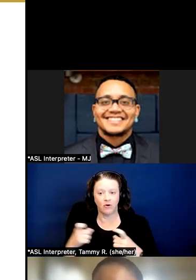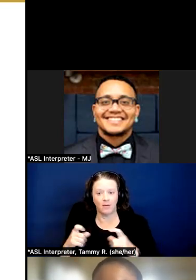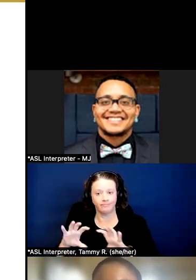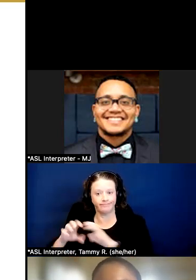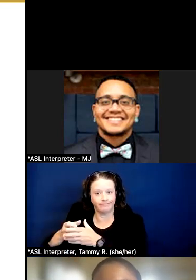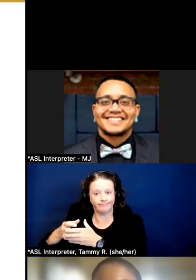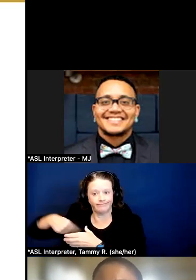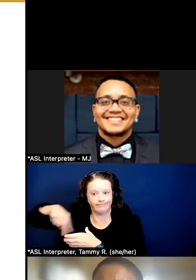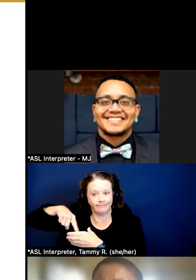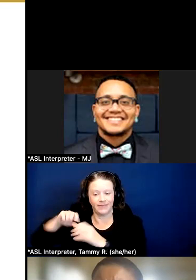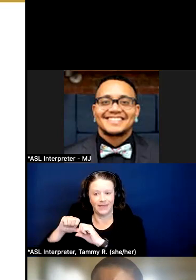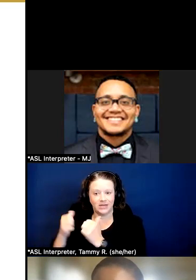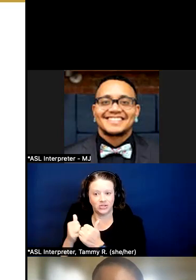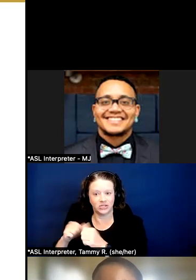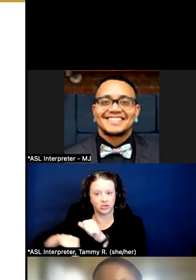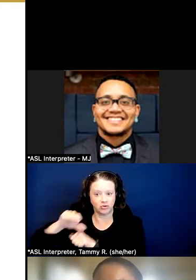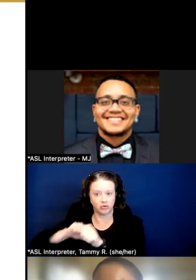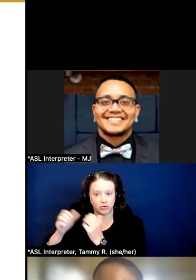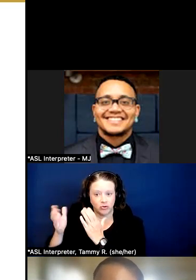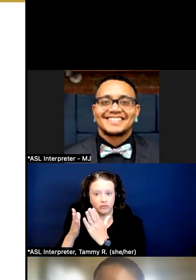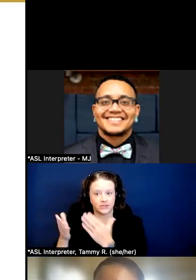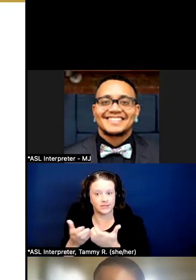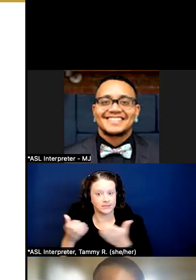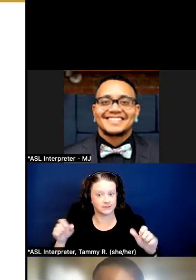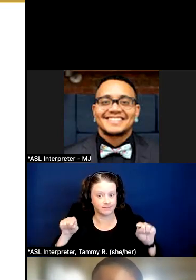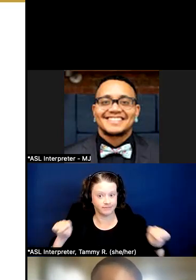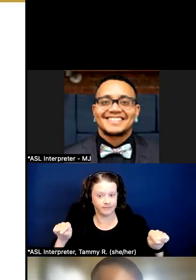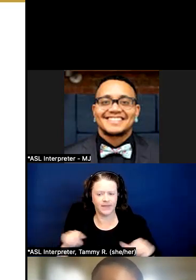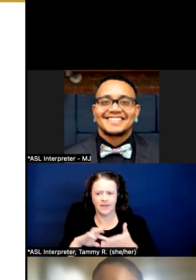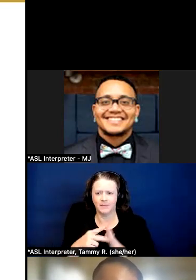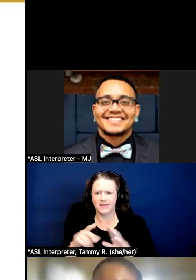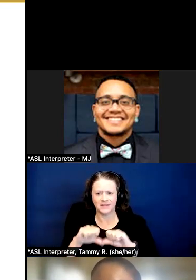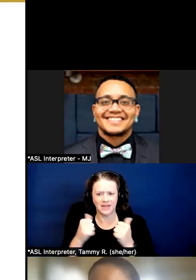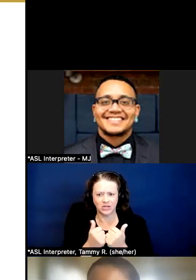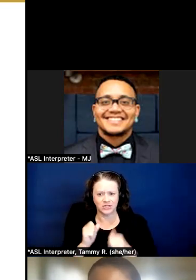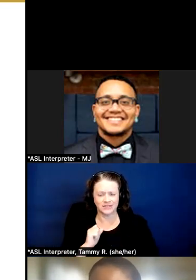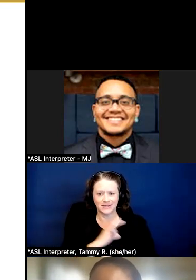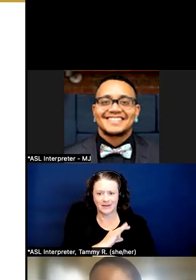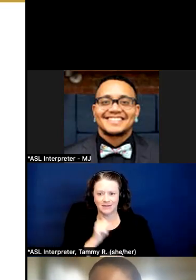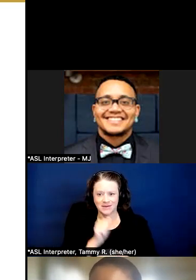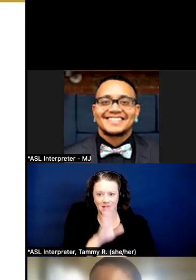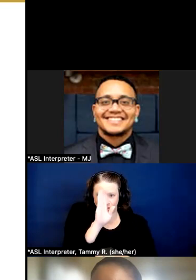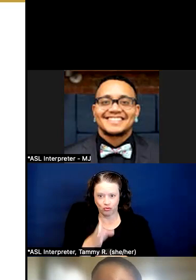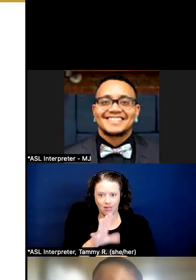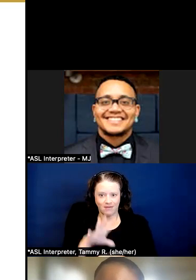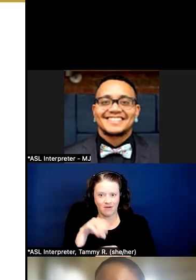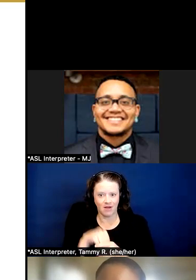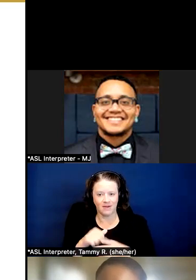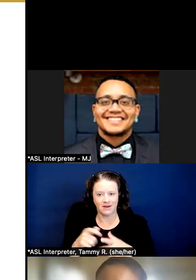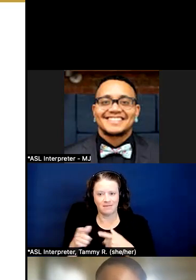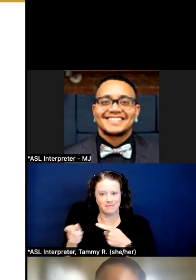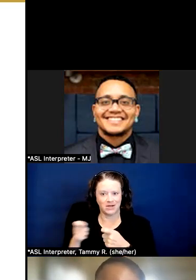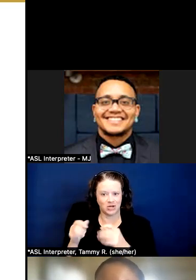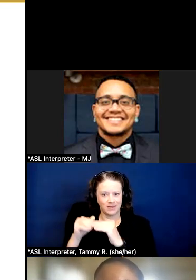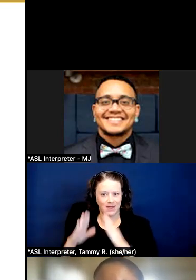services. Now, what this means is that agency staff is not directly involved in the management of the housing